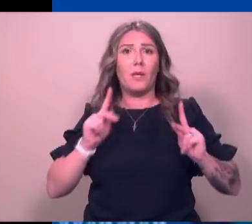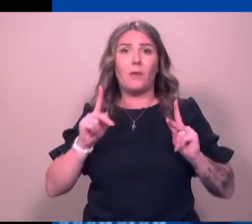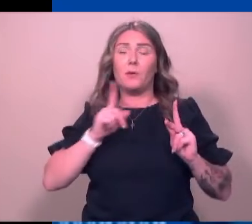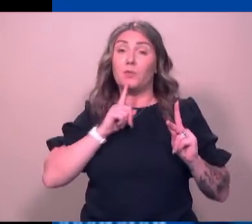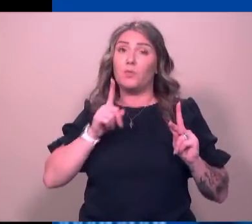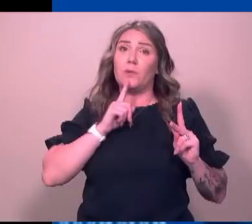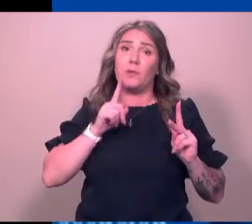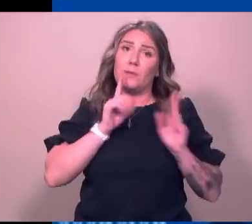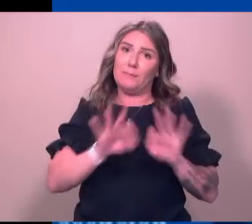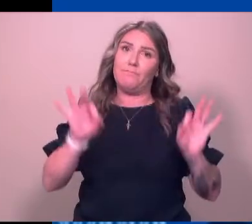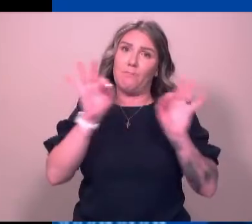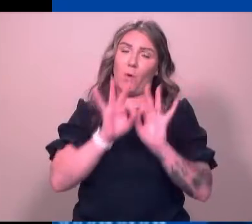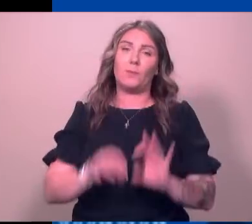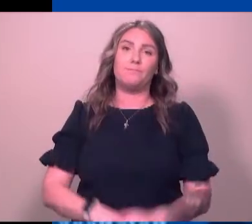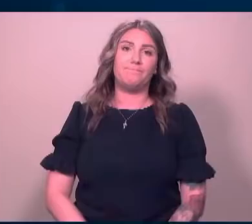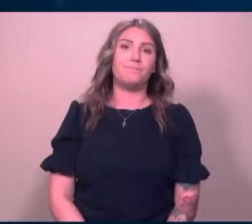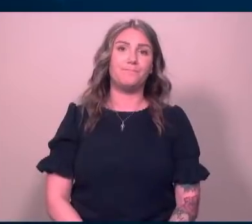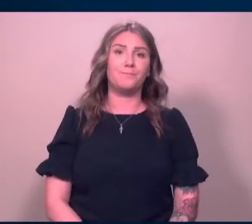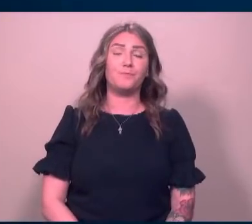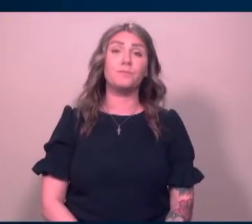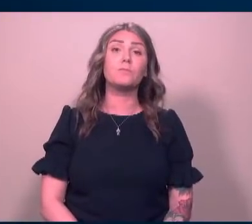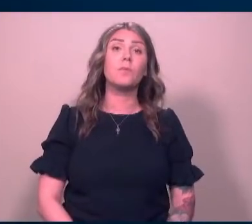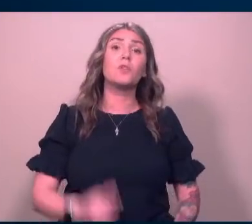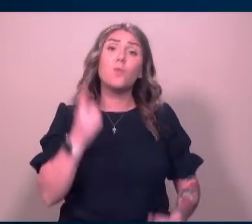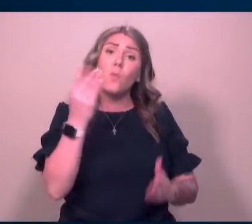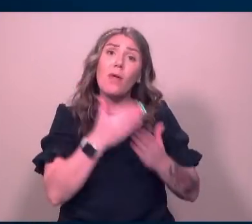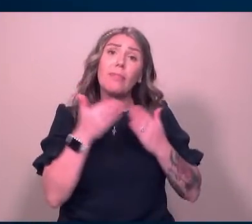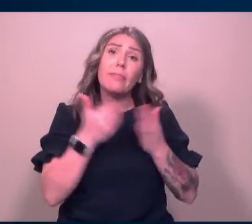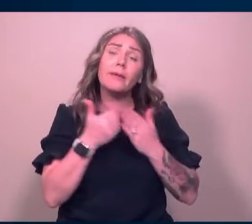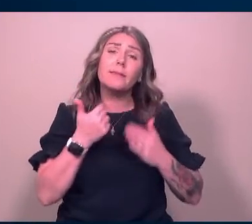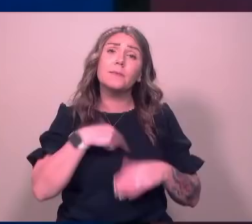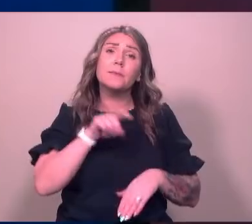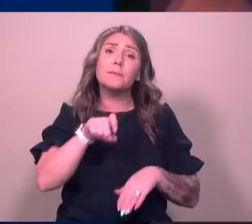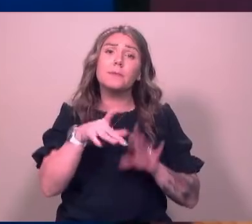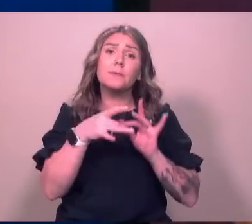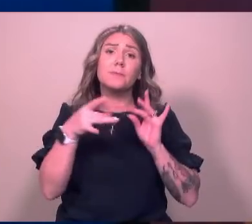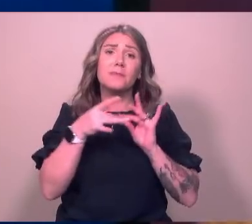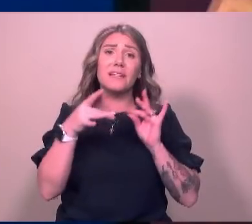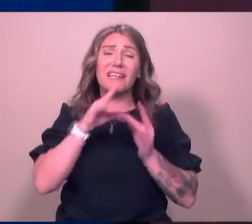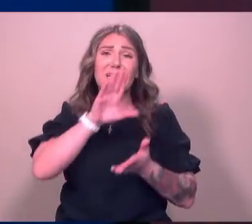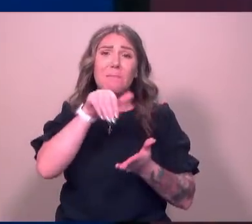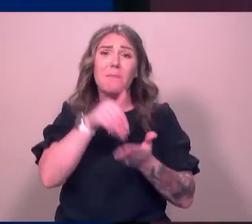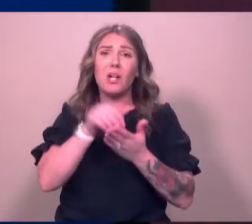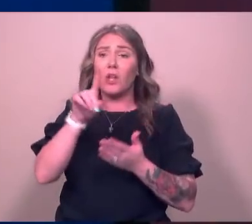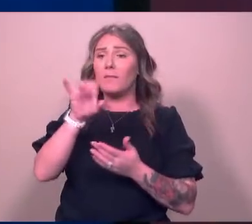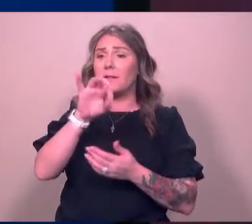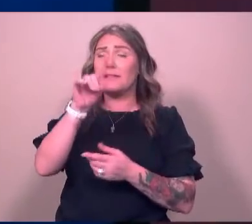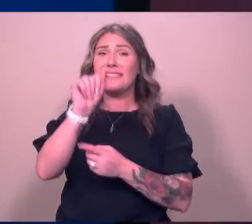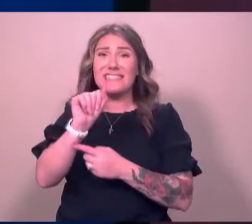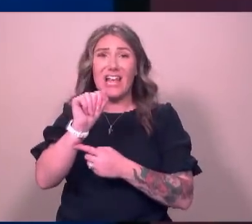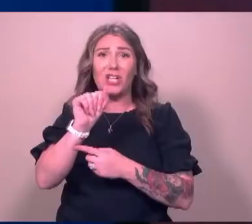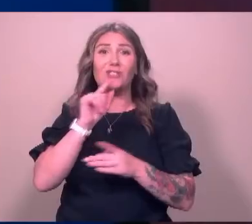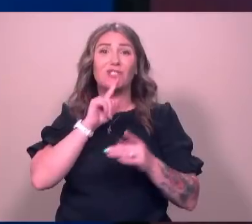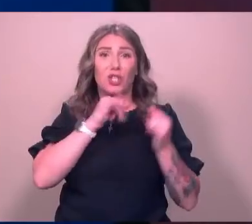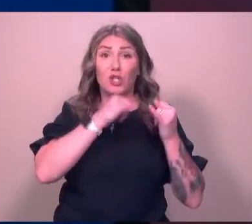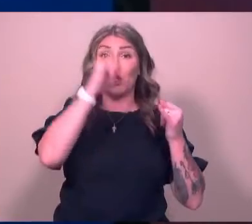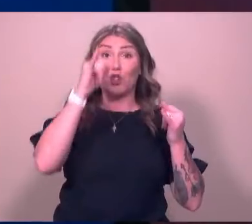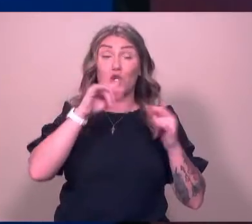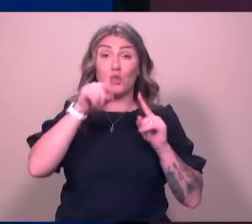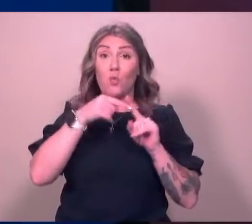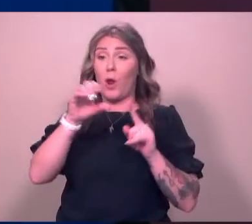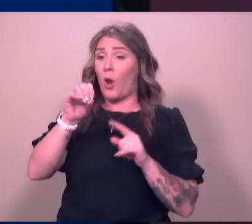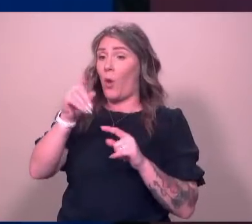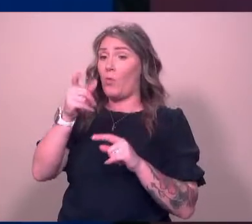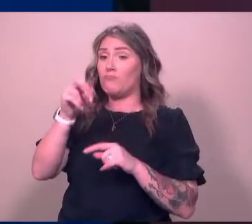very important. Yeah, I think one of the things we have to point out is that we were in the middle of a Delta surge when Omicron came. Yeah. So we really have